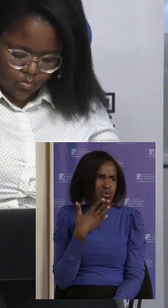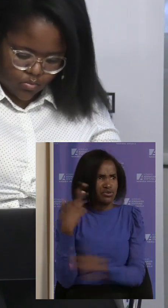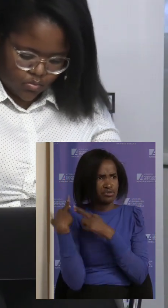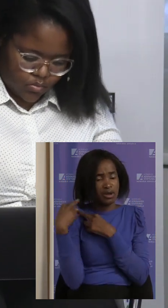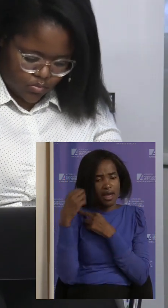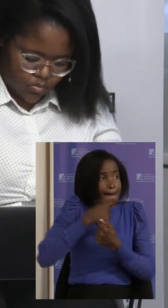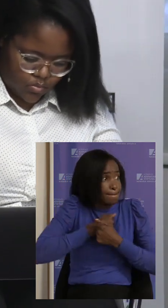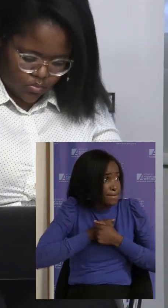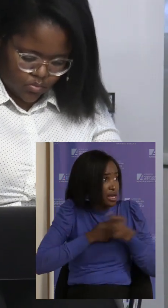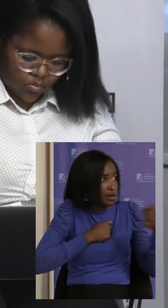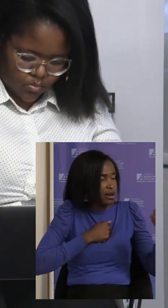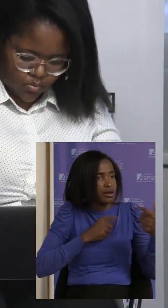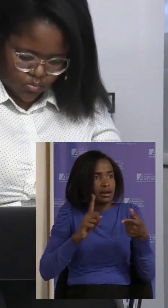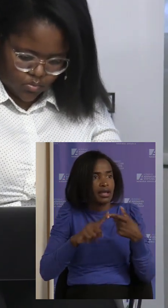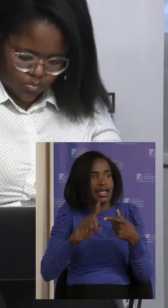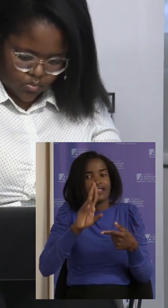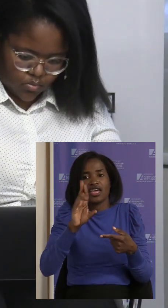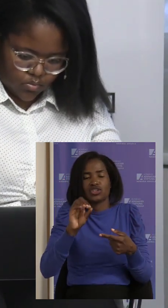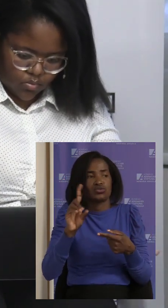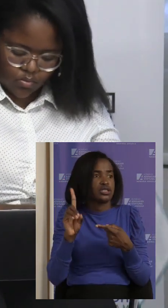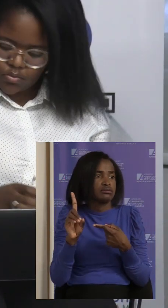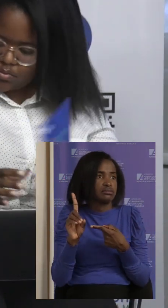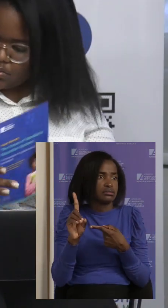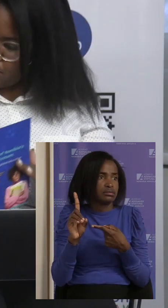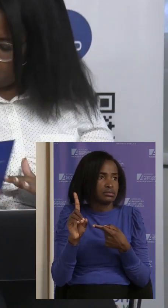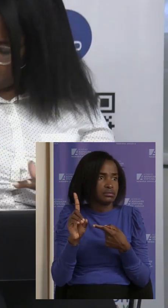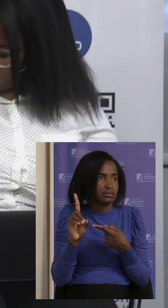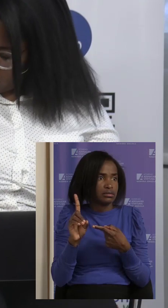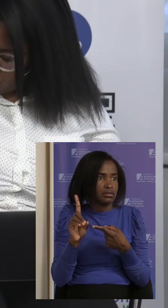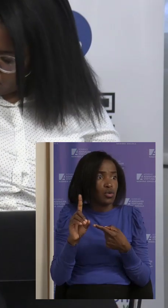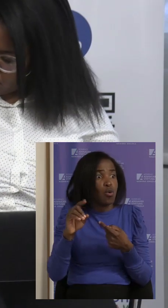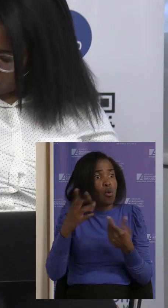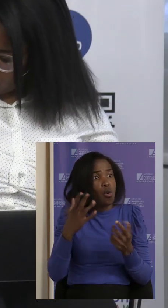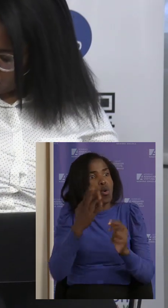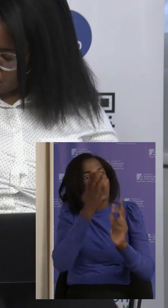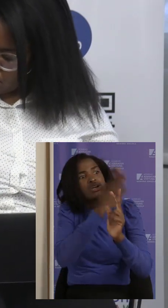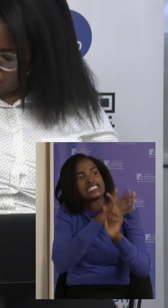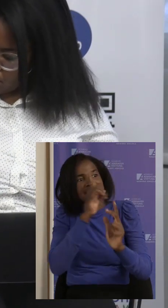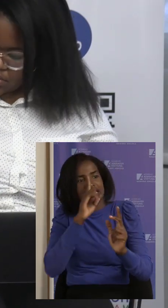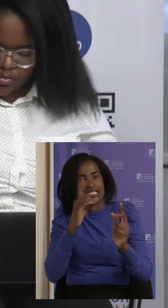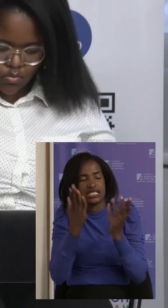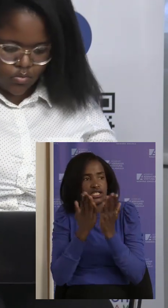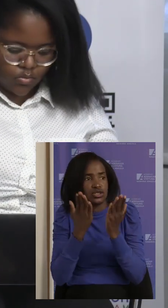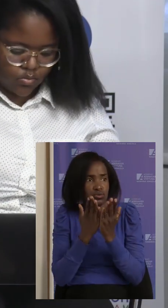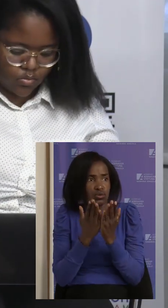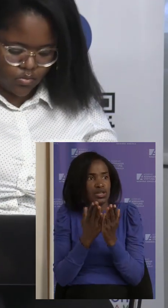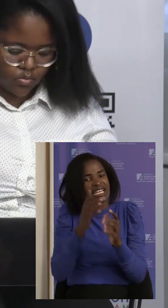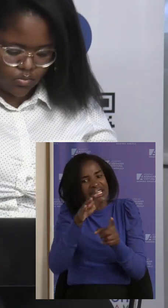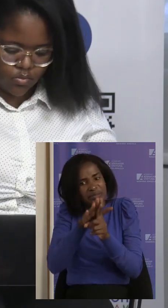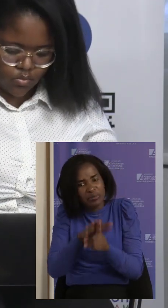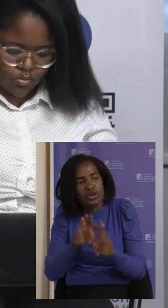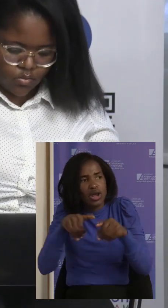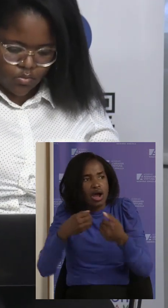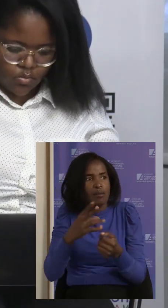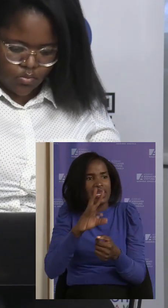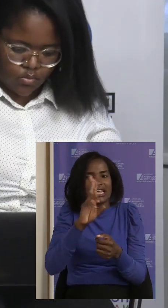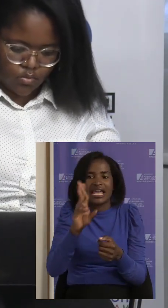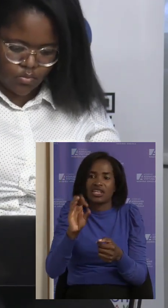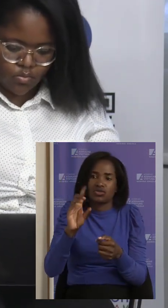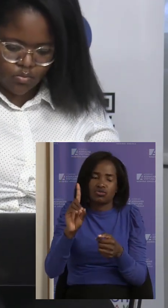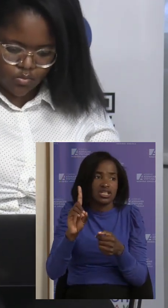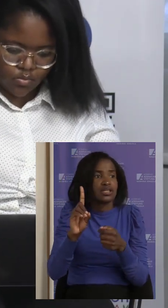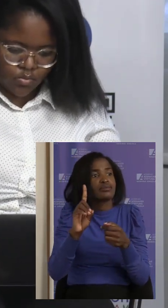the parent and the head of department, or the senior teacher in the school setting, depending on how many heads of department, if the